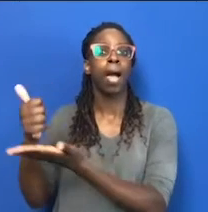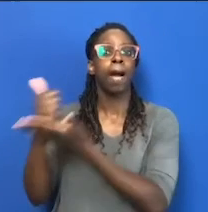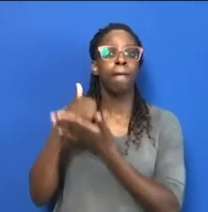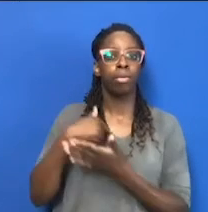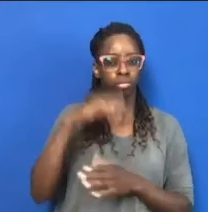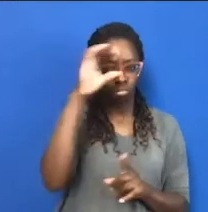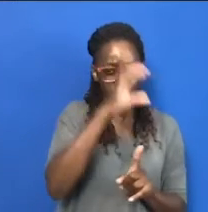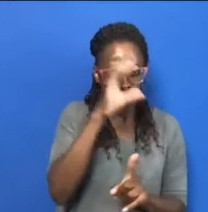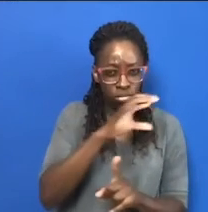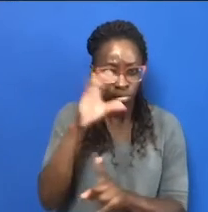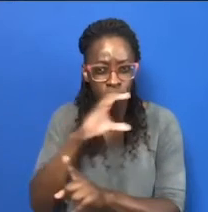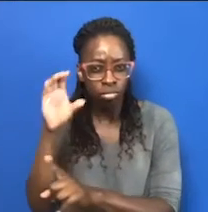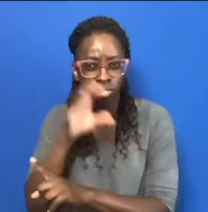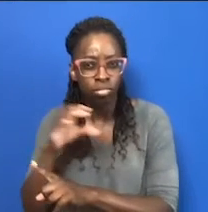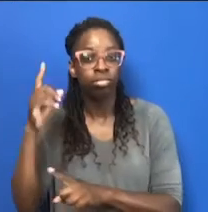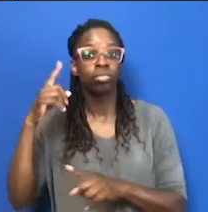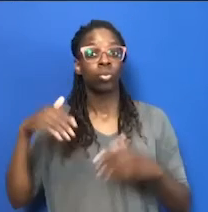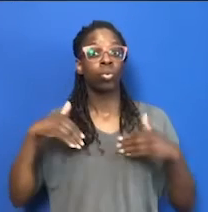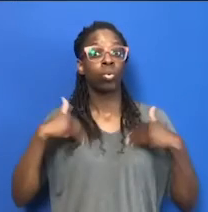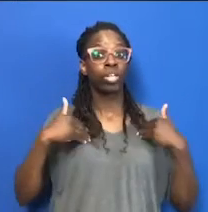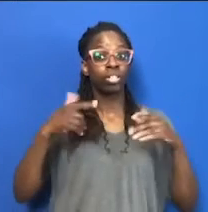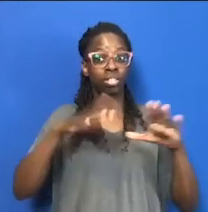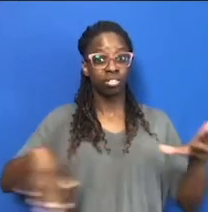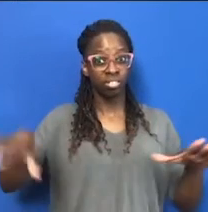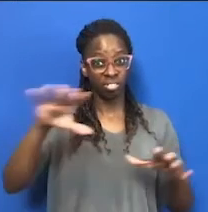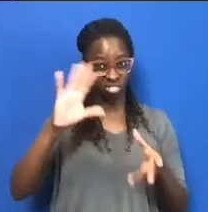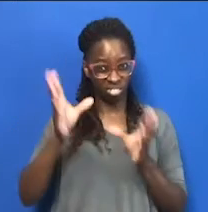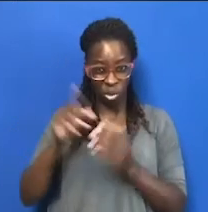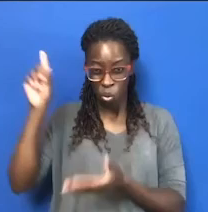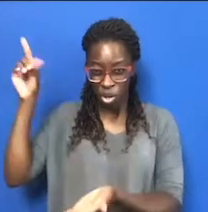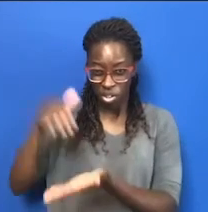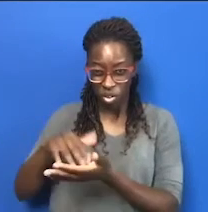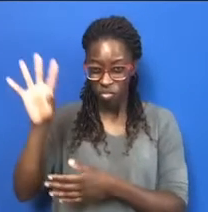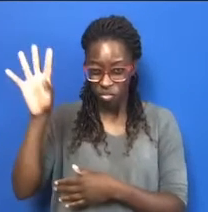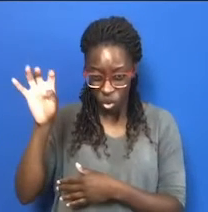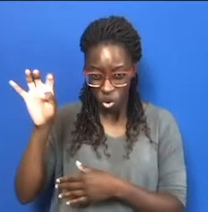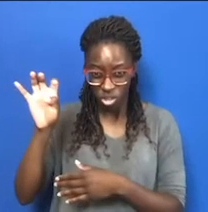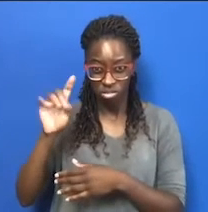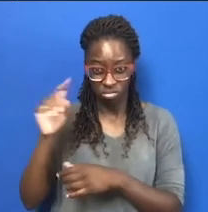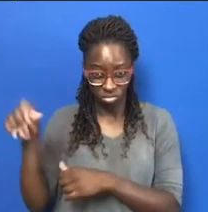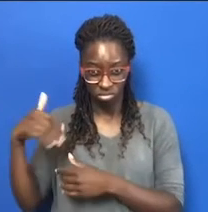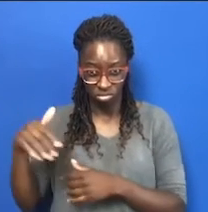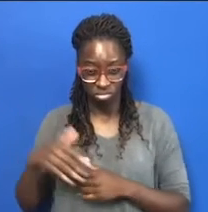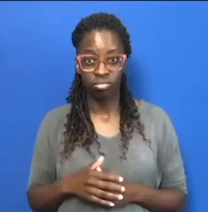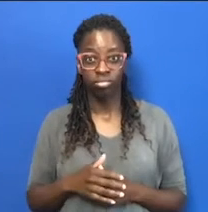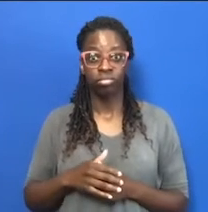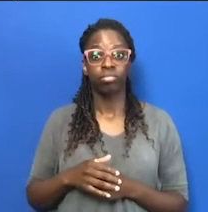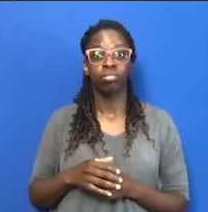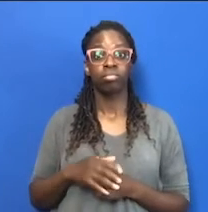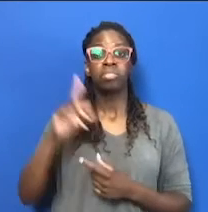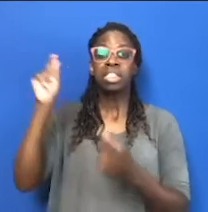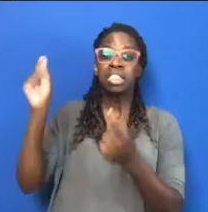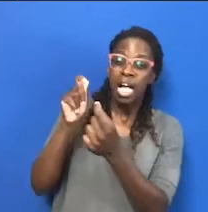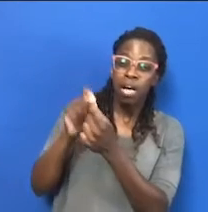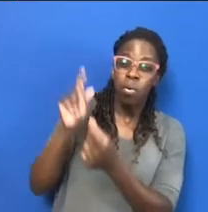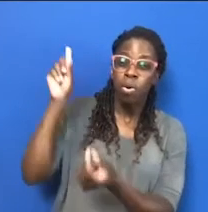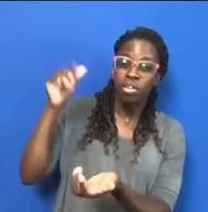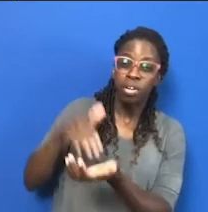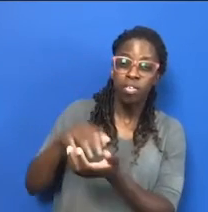over 1,400 unique references. The exact number is 1,407, if you were curious.